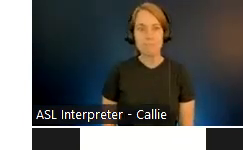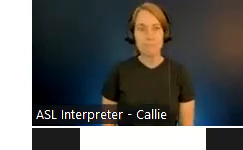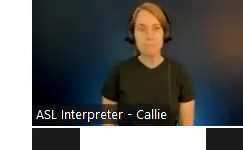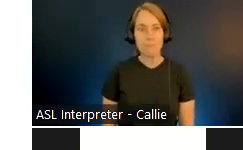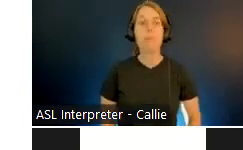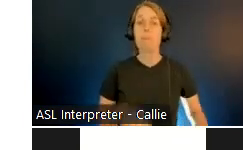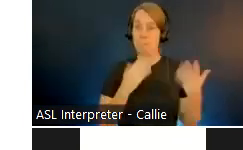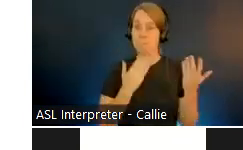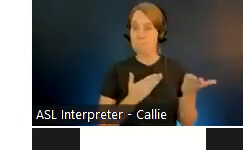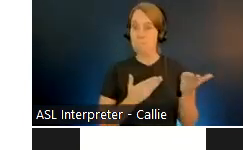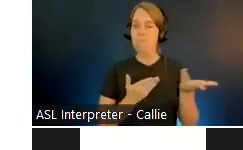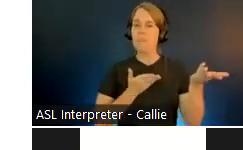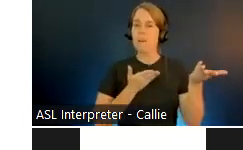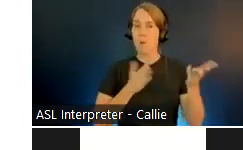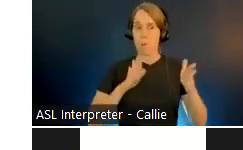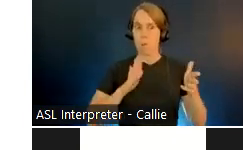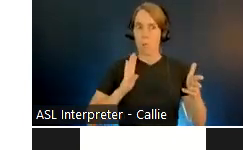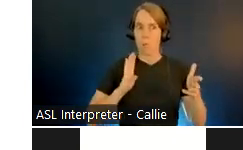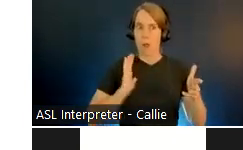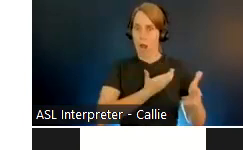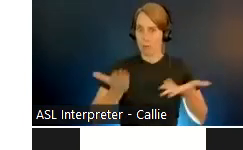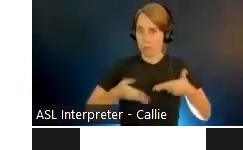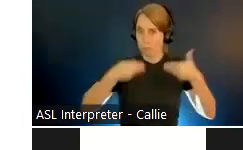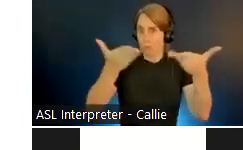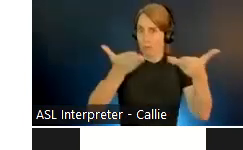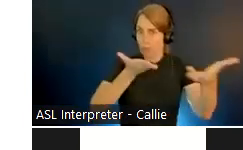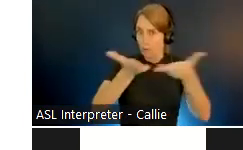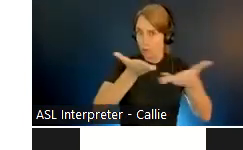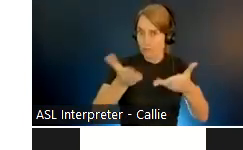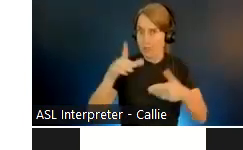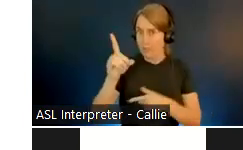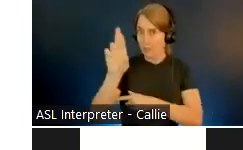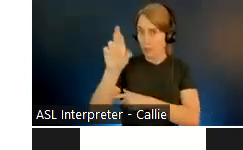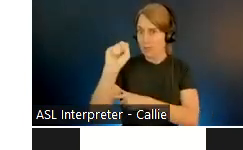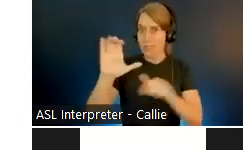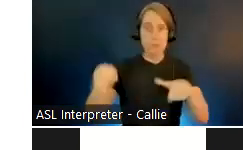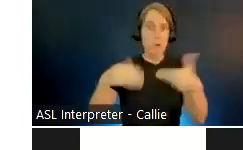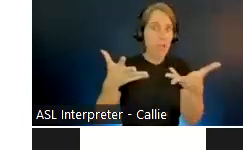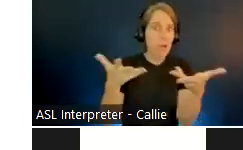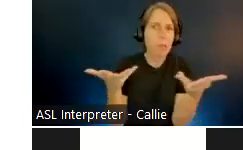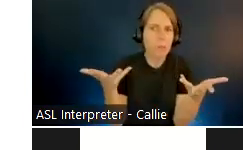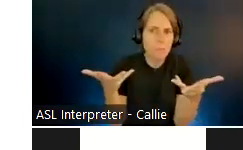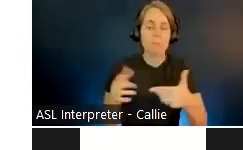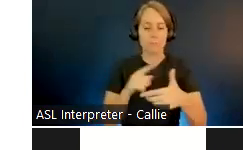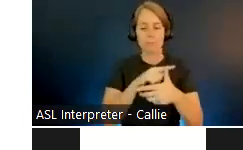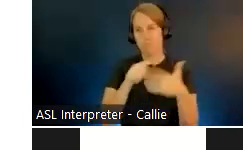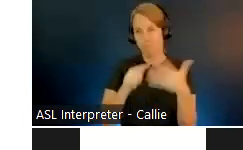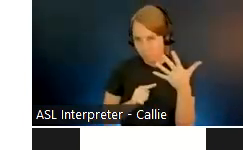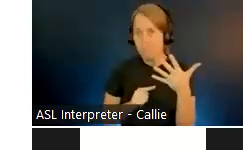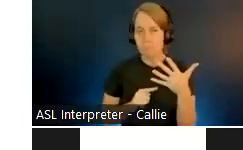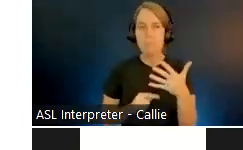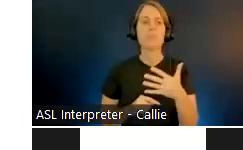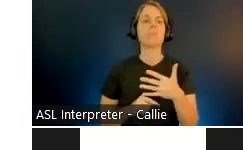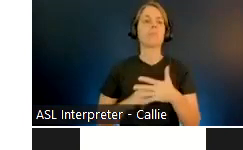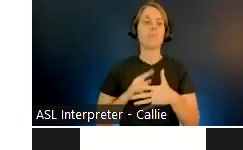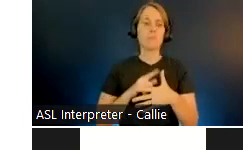Our services at Disability Rights South Carolina are pretty flexible. We provide